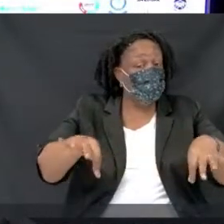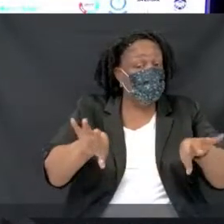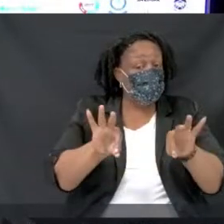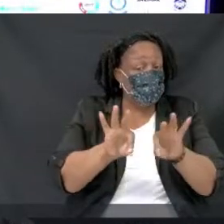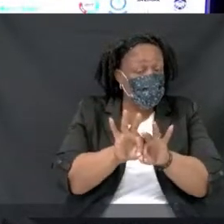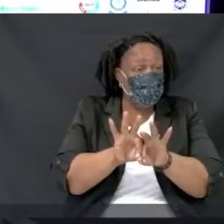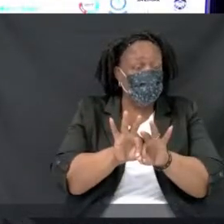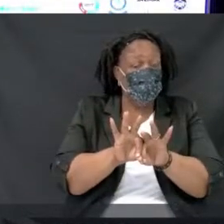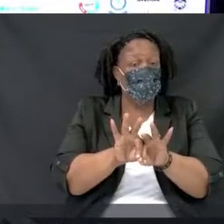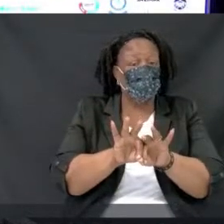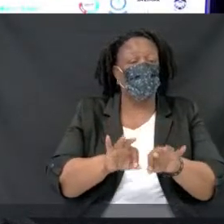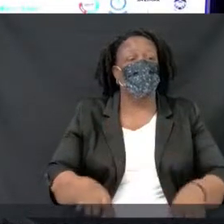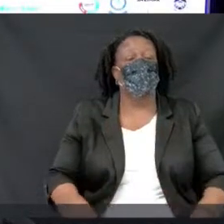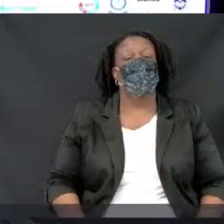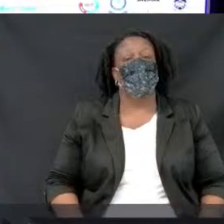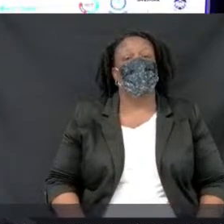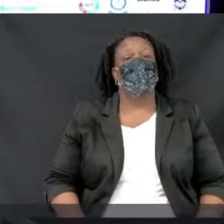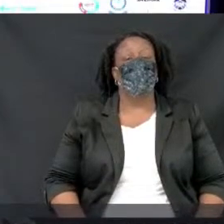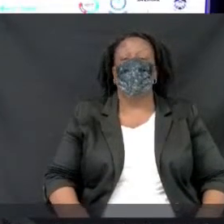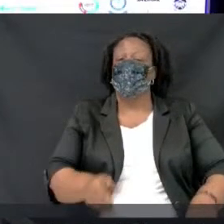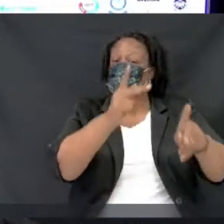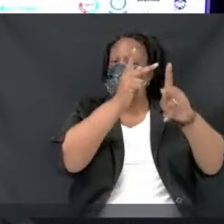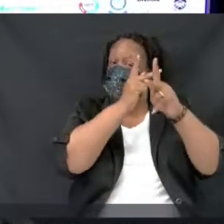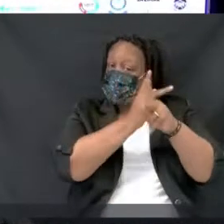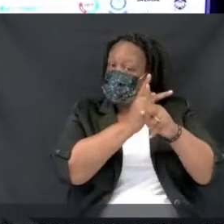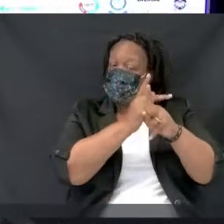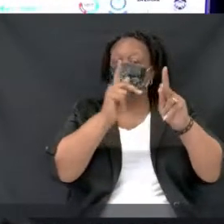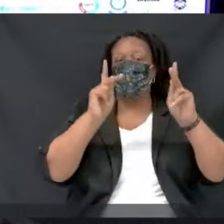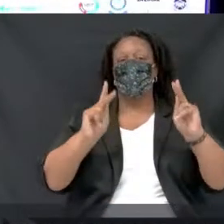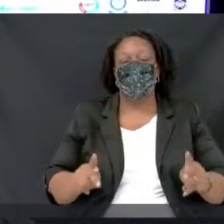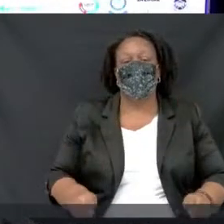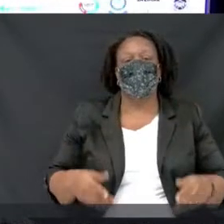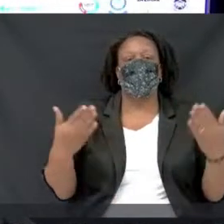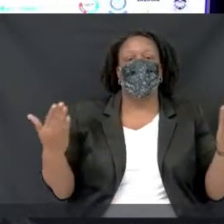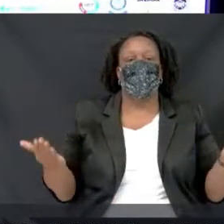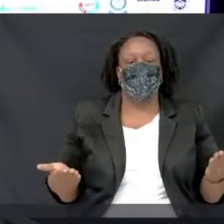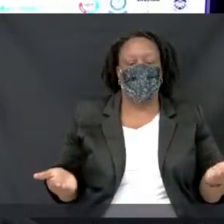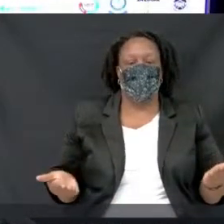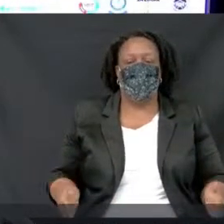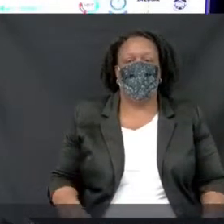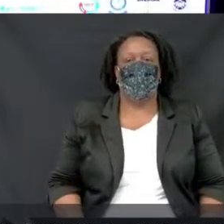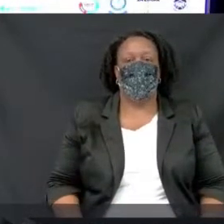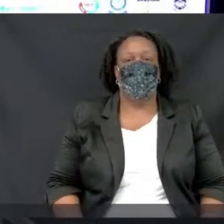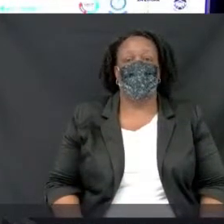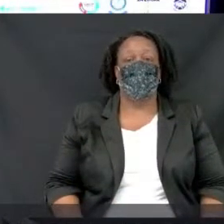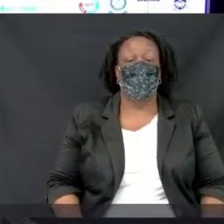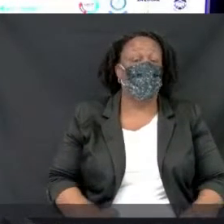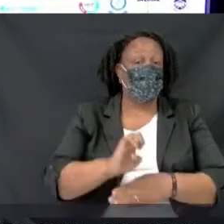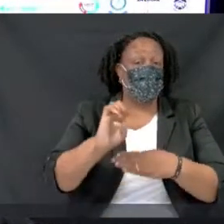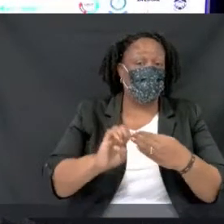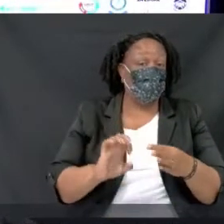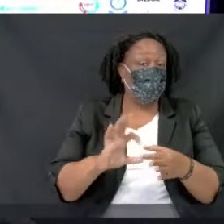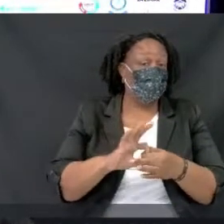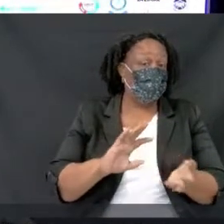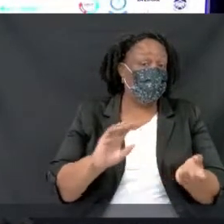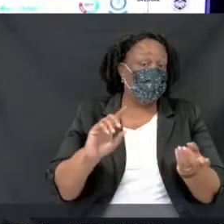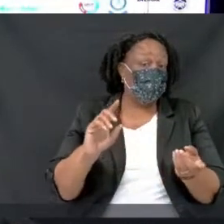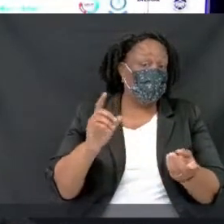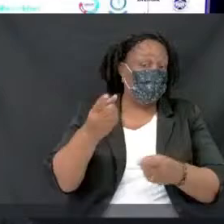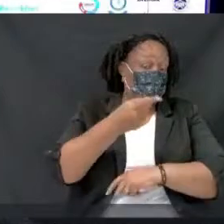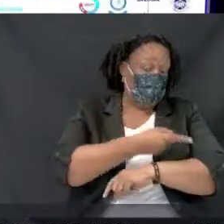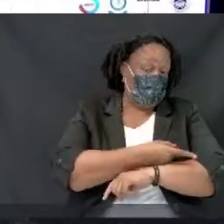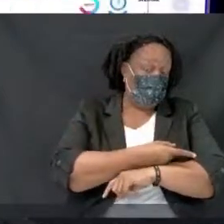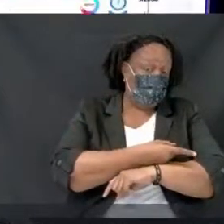and stones that we get. Because at the end of the day, we are